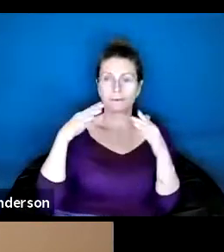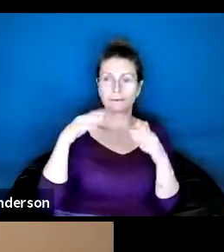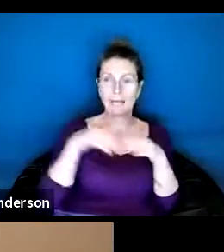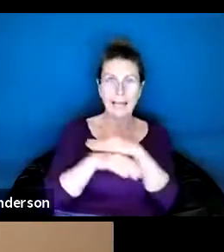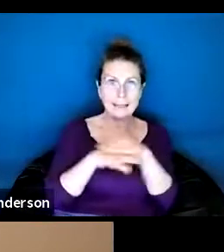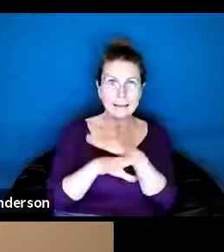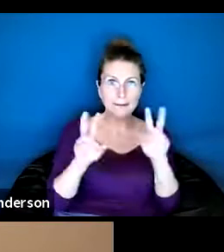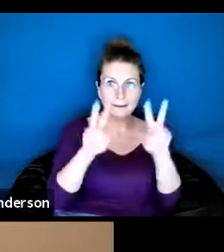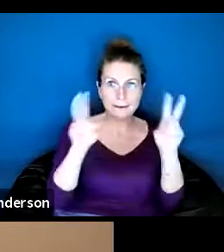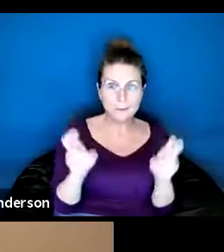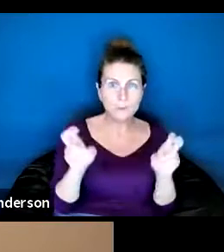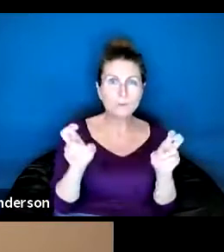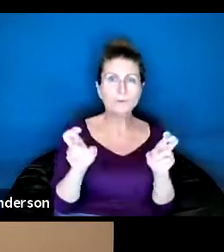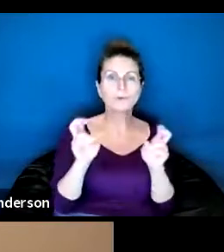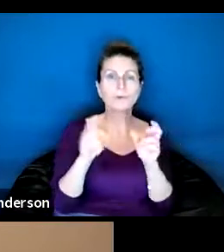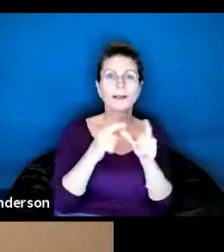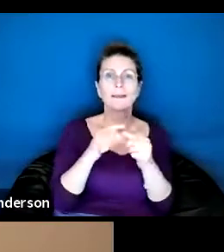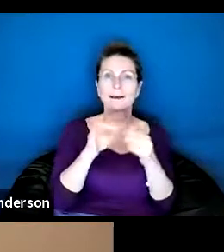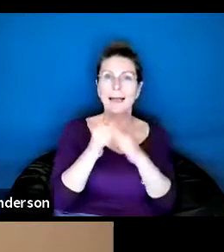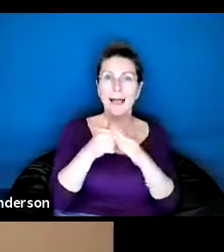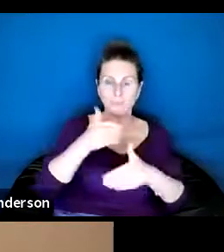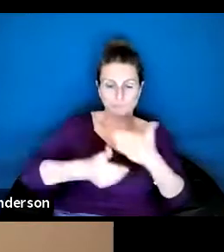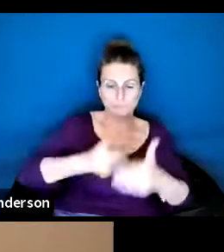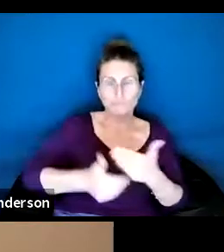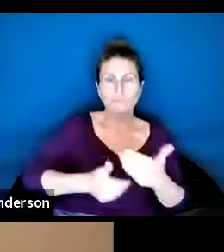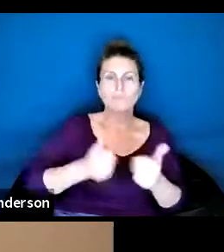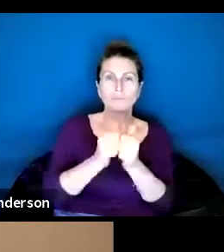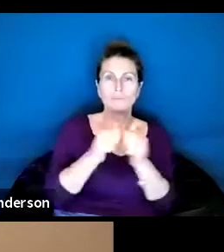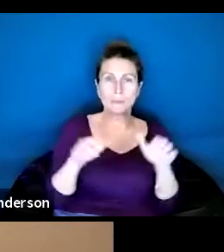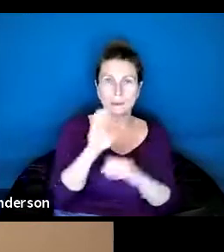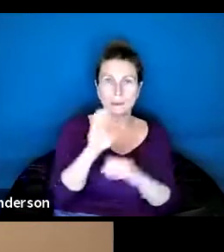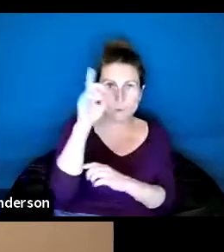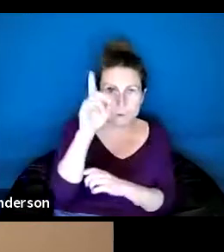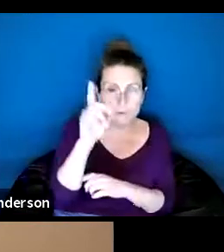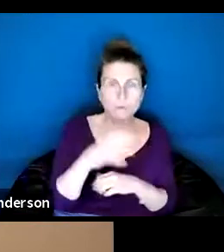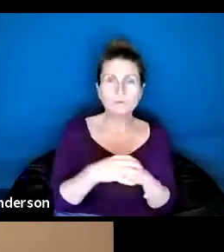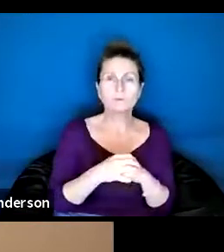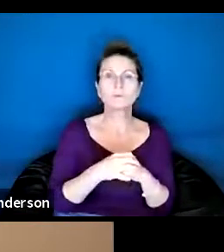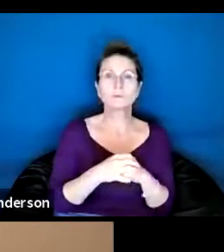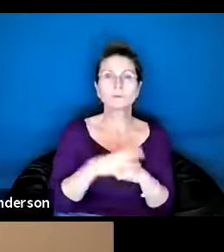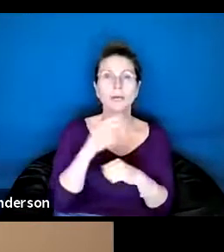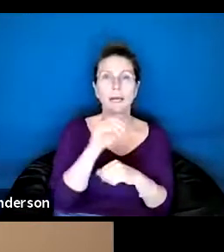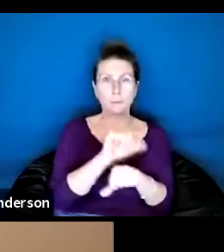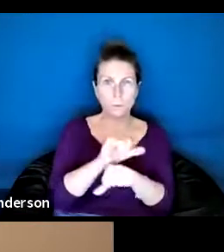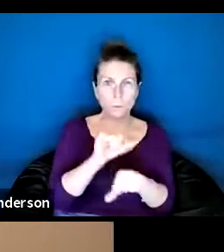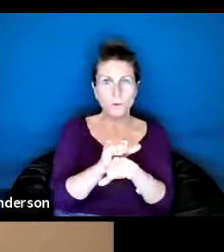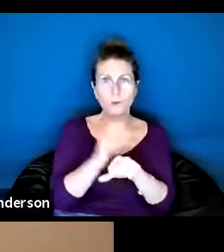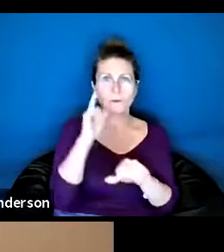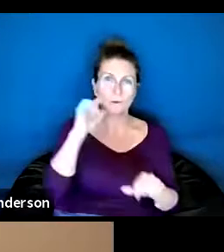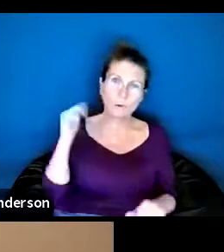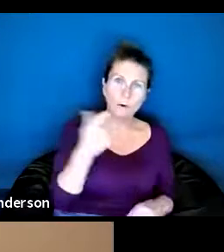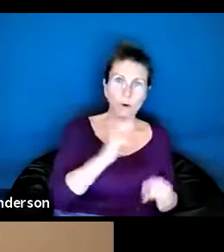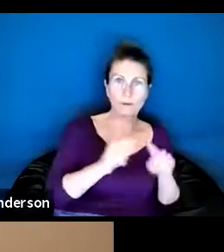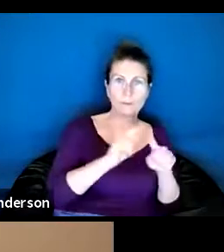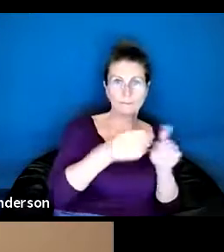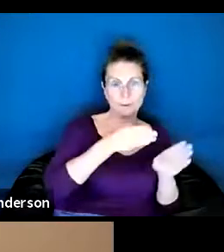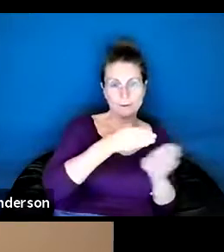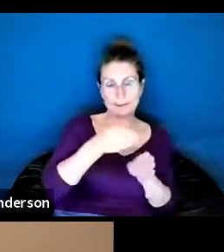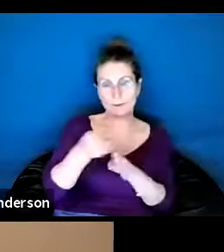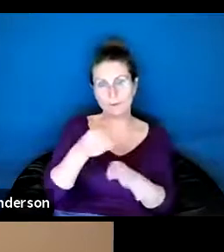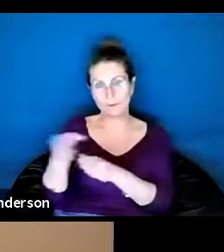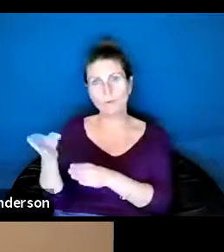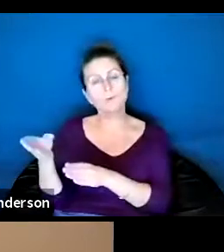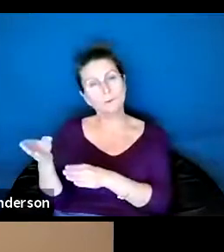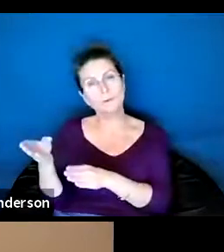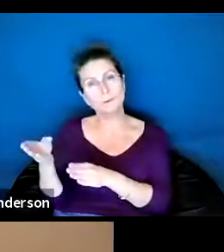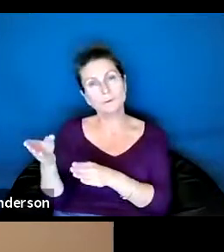how to move forwards with education and with working across all the sectors. We use One Health. I,